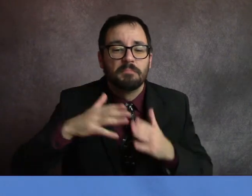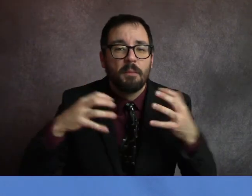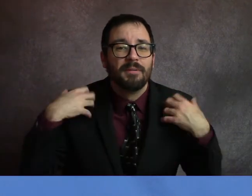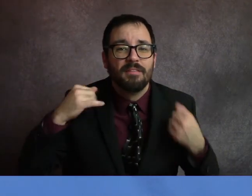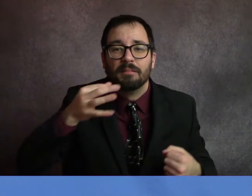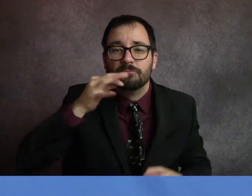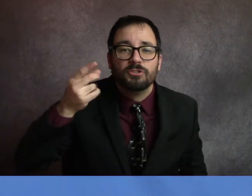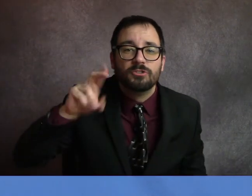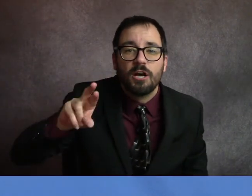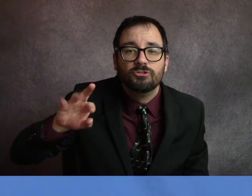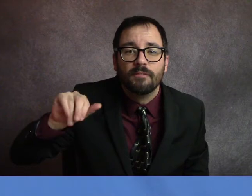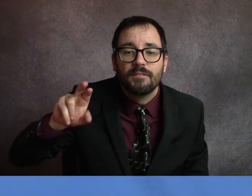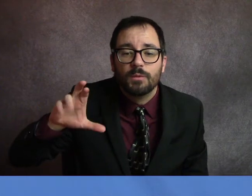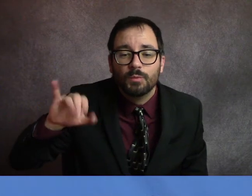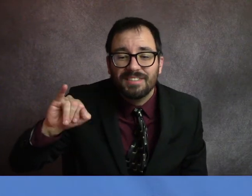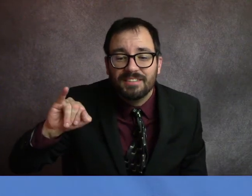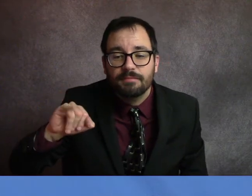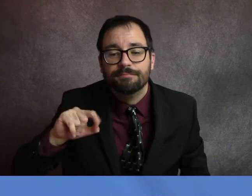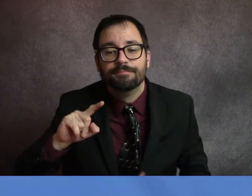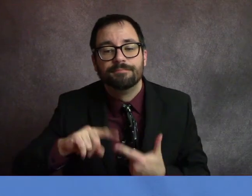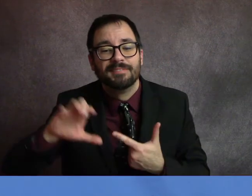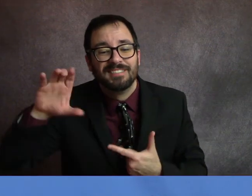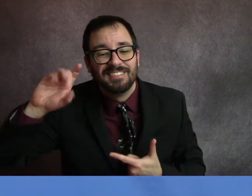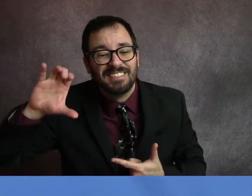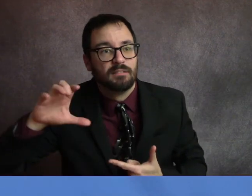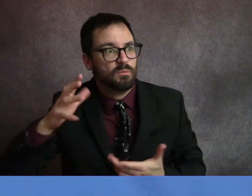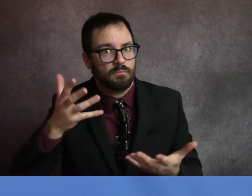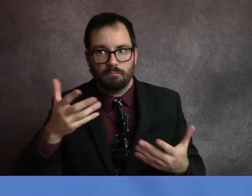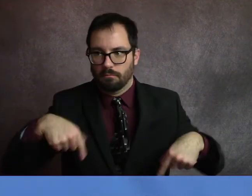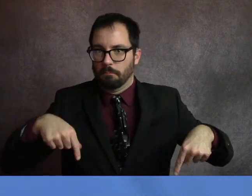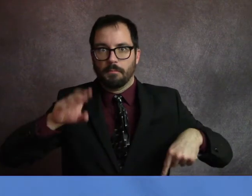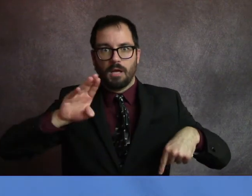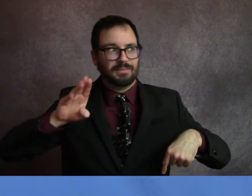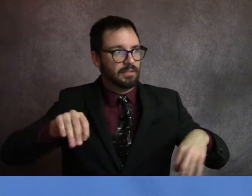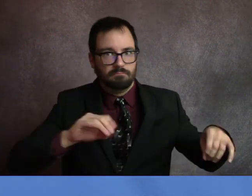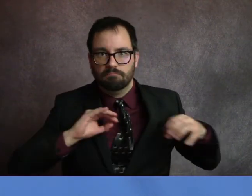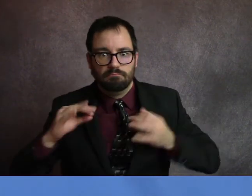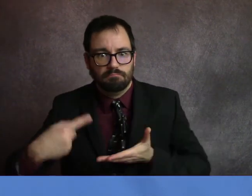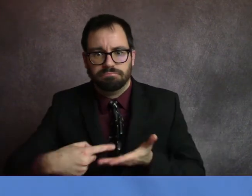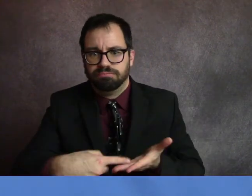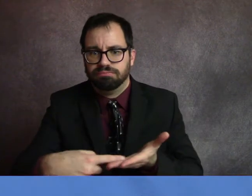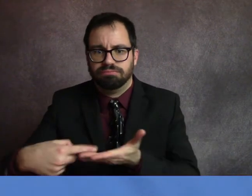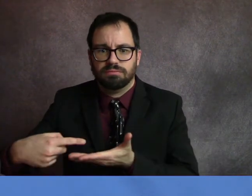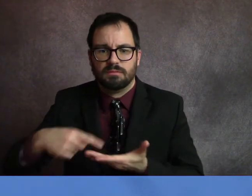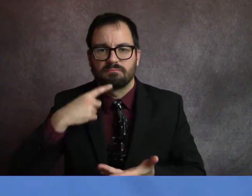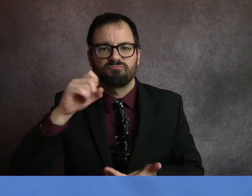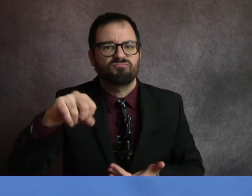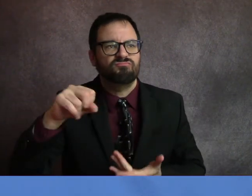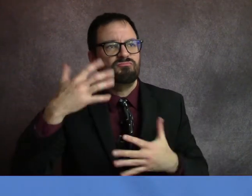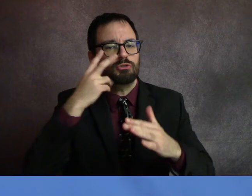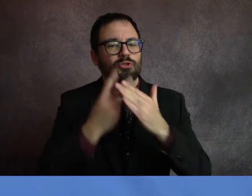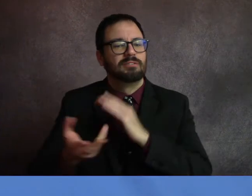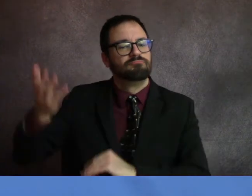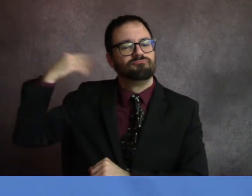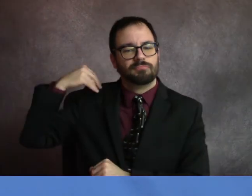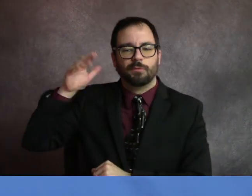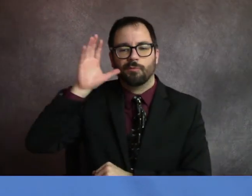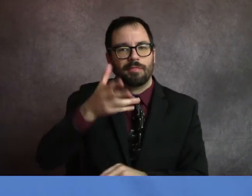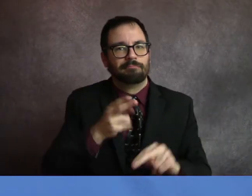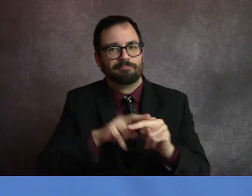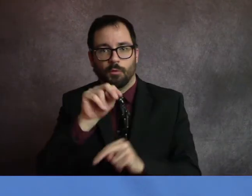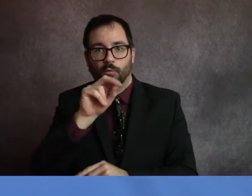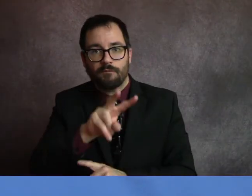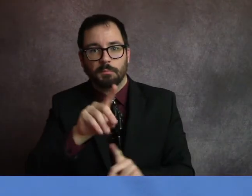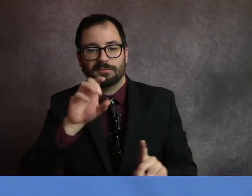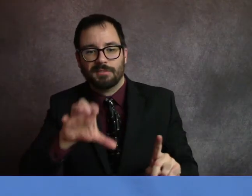and the CDCs, and even our own public health folks around here, said that we would see increases potentially in November, December, January, February could be the